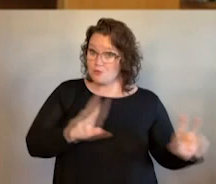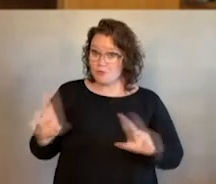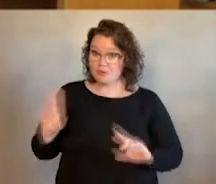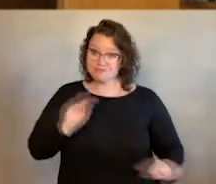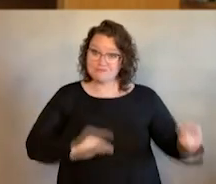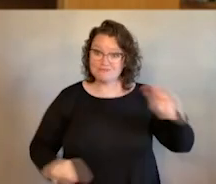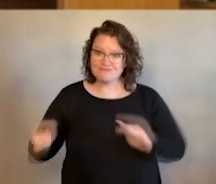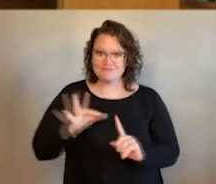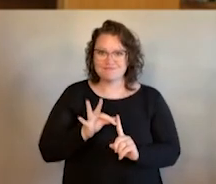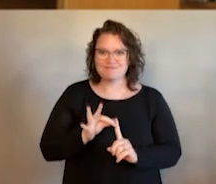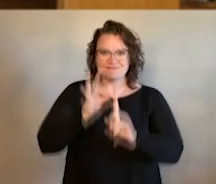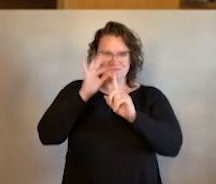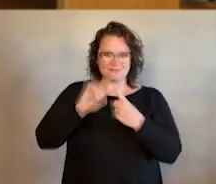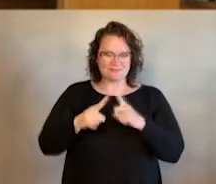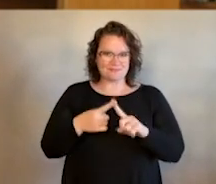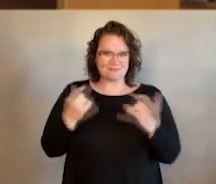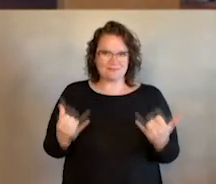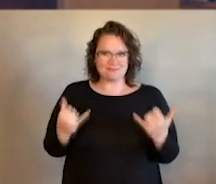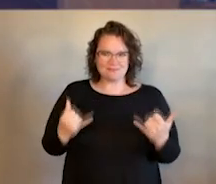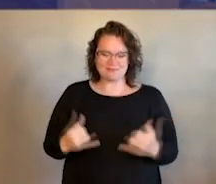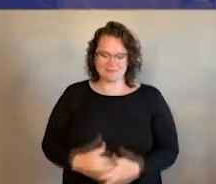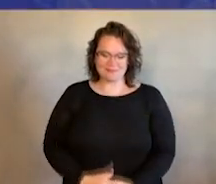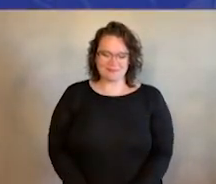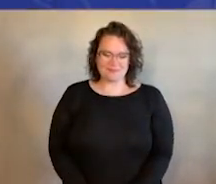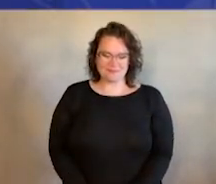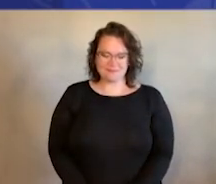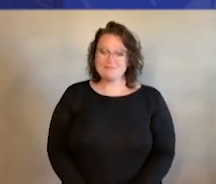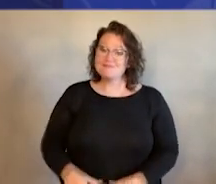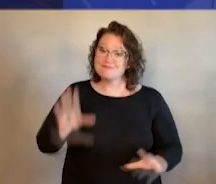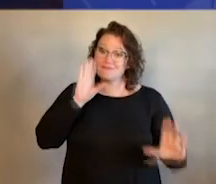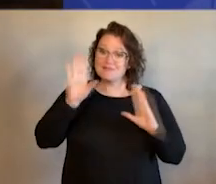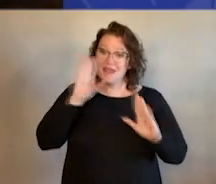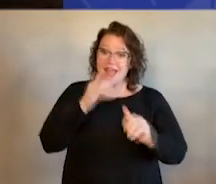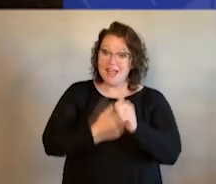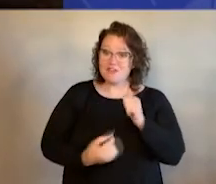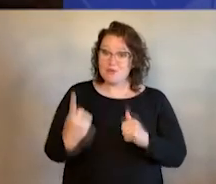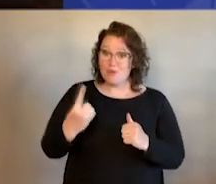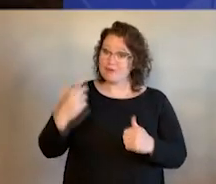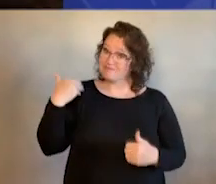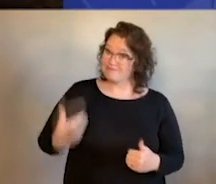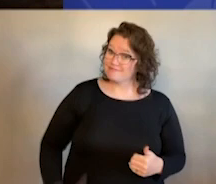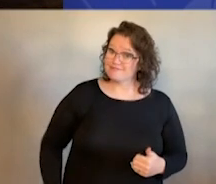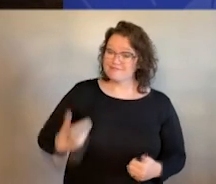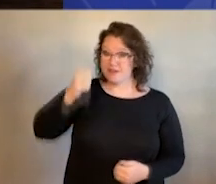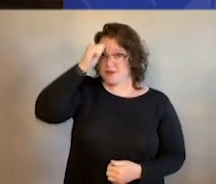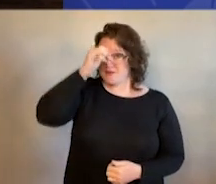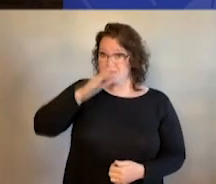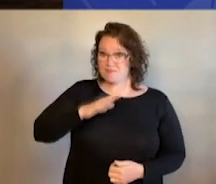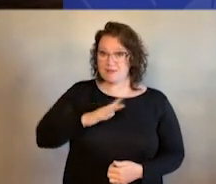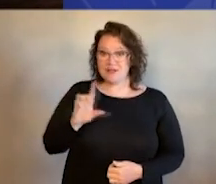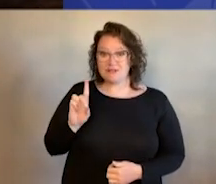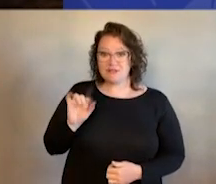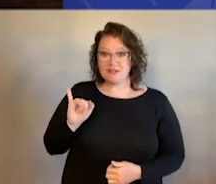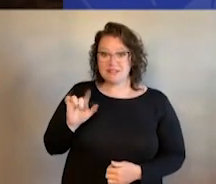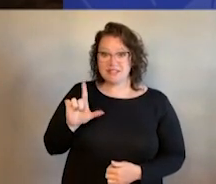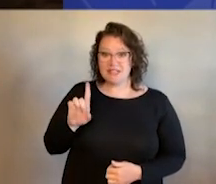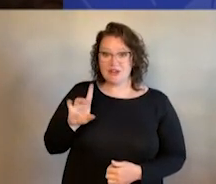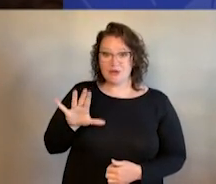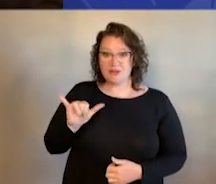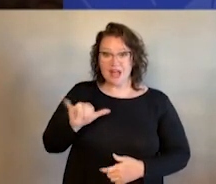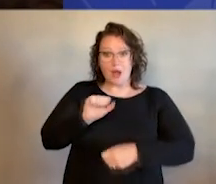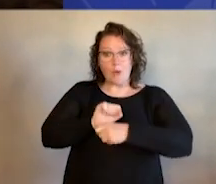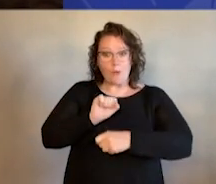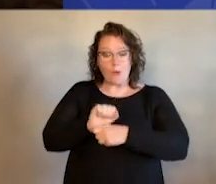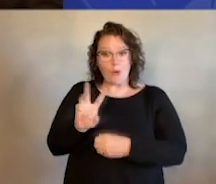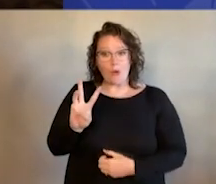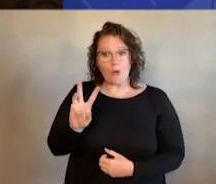ready to move with our special guest today. Hello everybody, this is Mr. Dilday from Walcoats Elementary School, and I